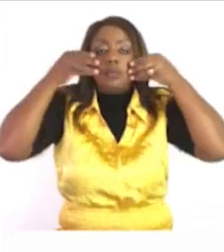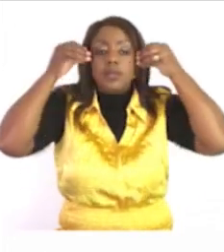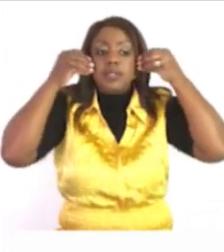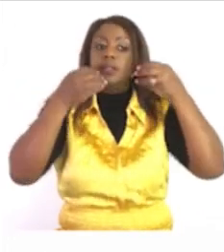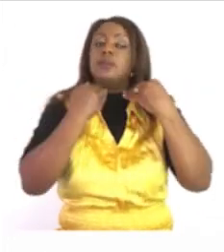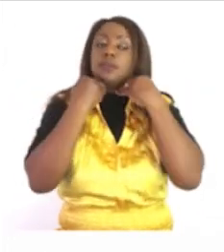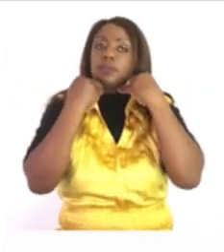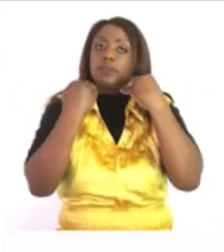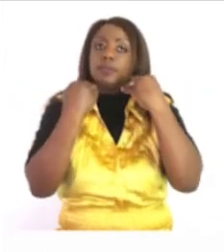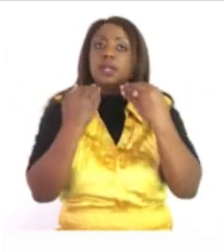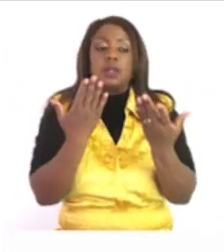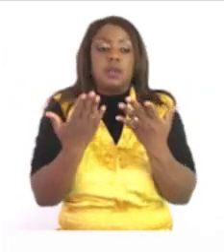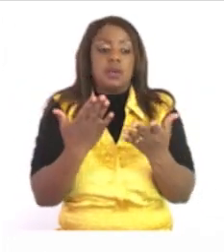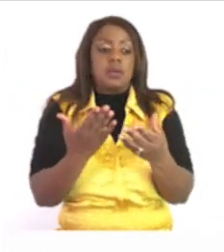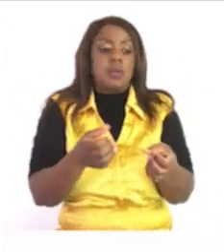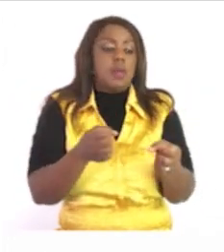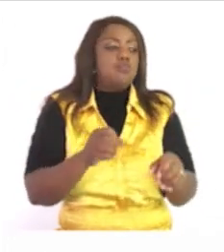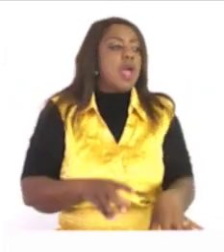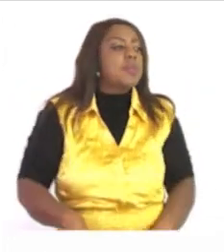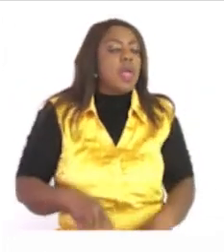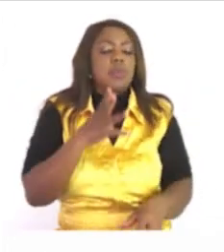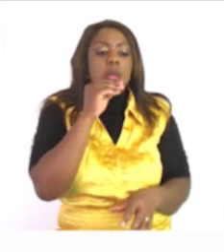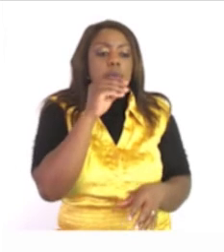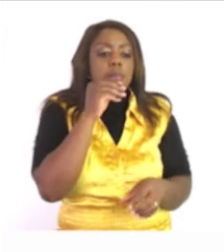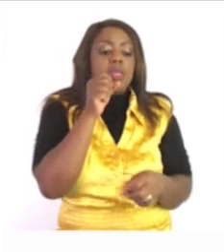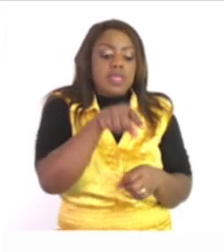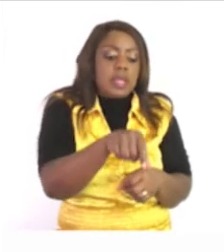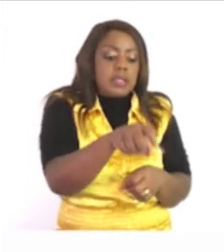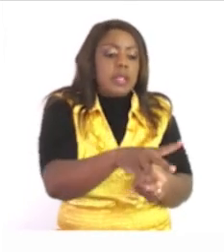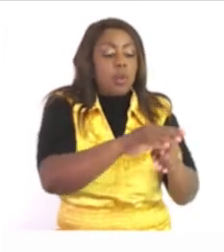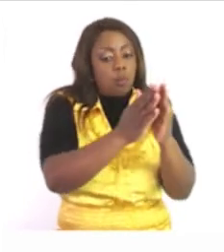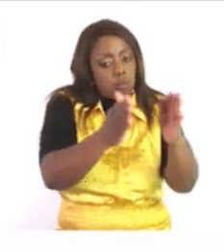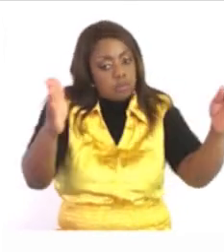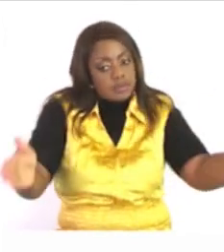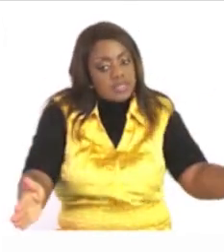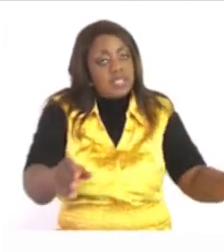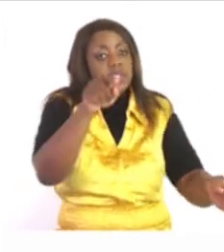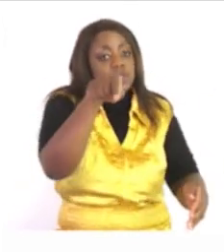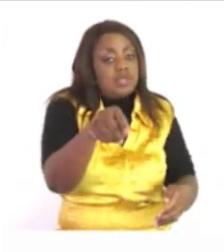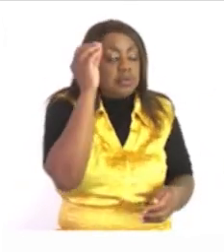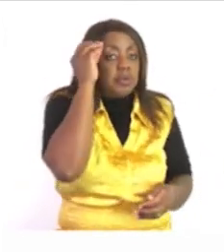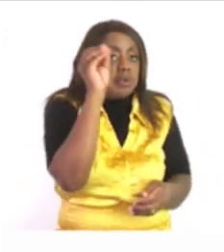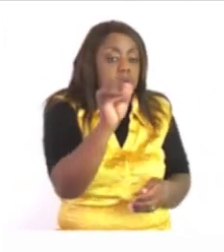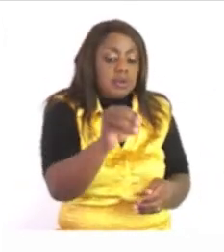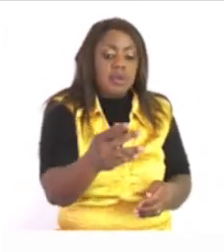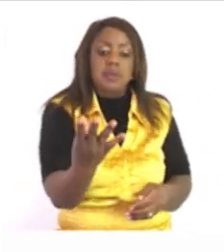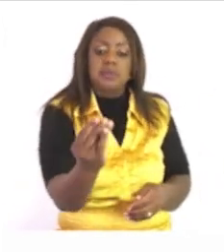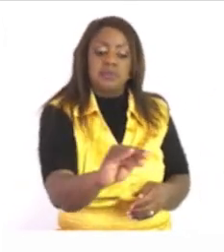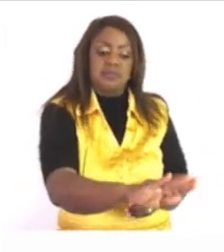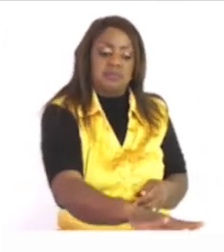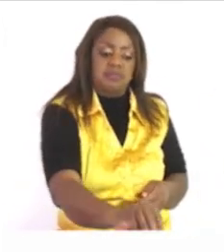a surface, and then you touch that surface, you forget to wash your hands, you touch your face. So through your nose, through your